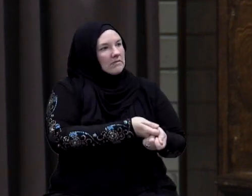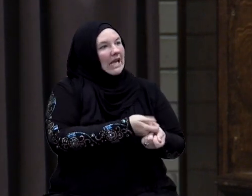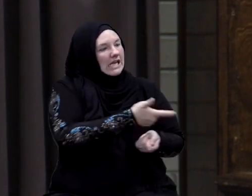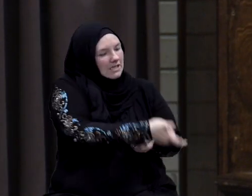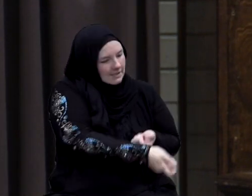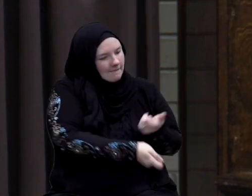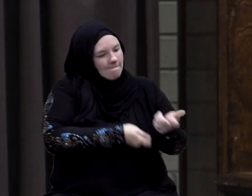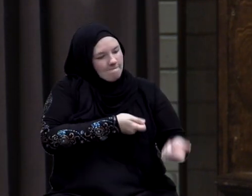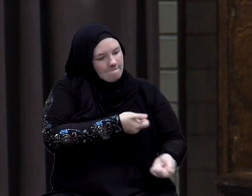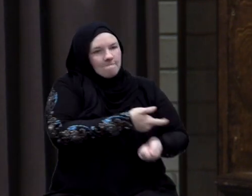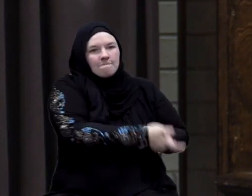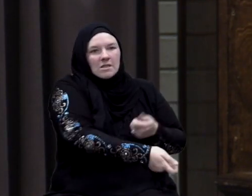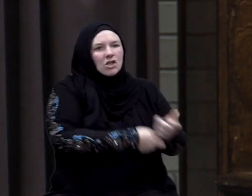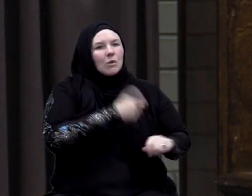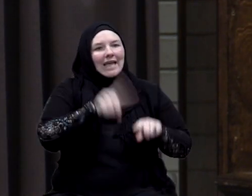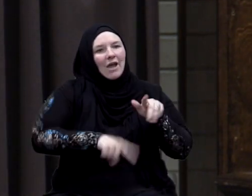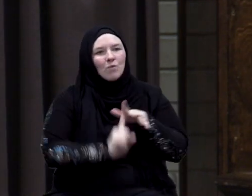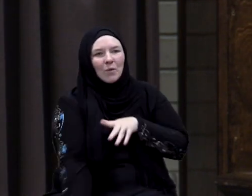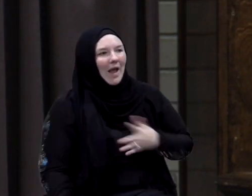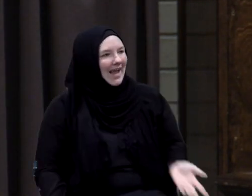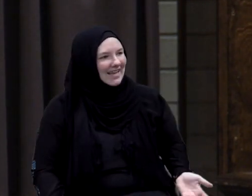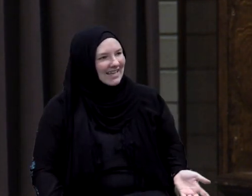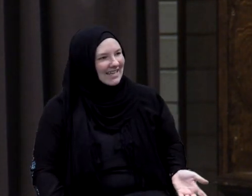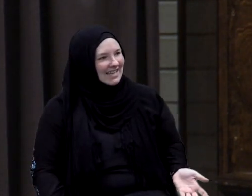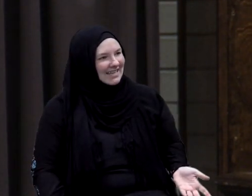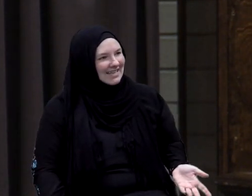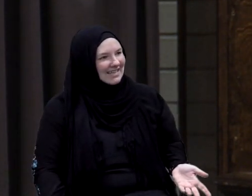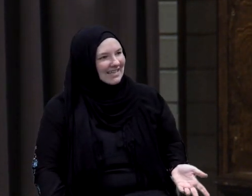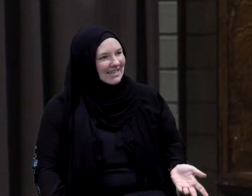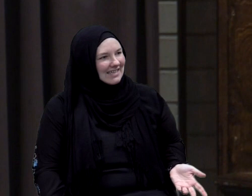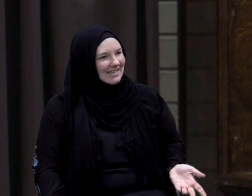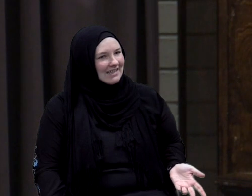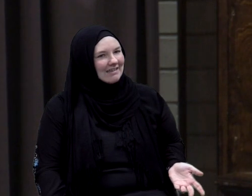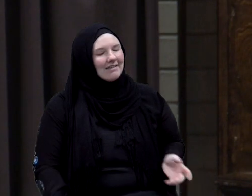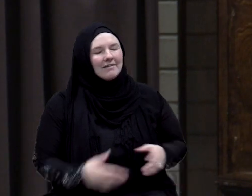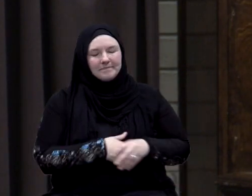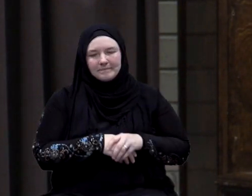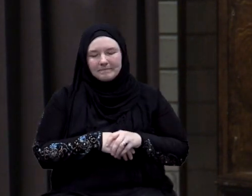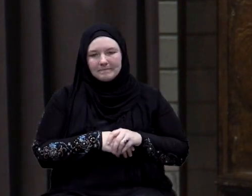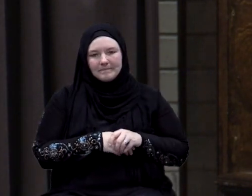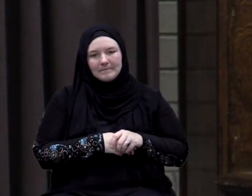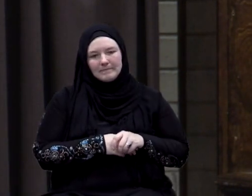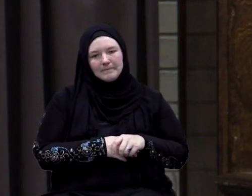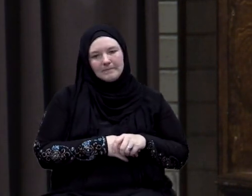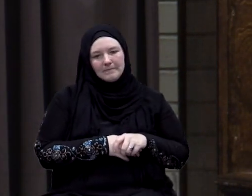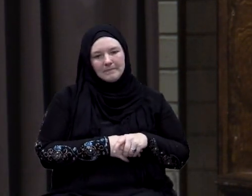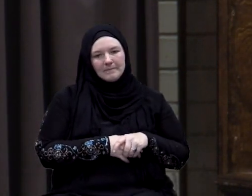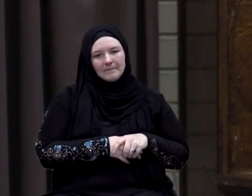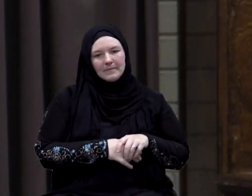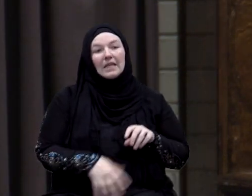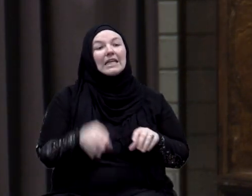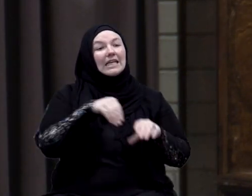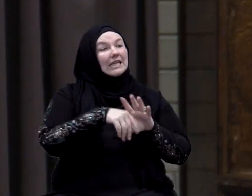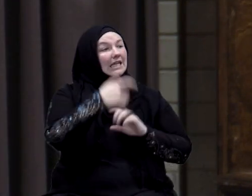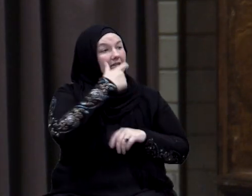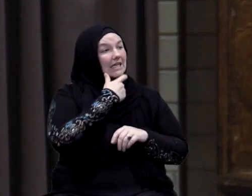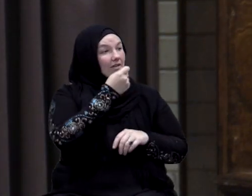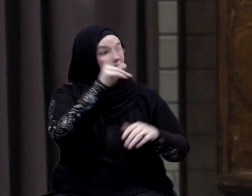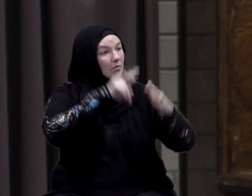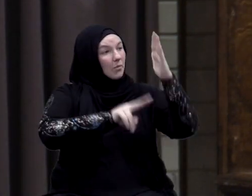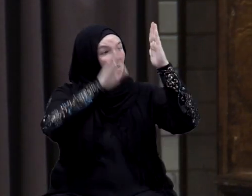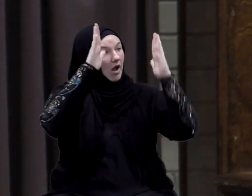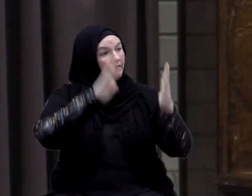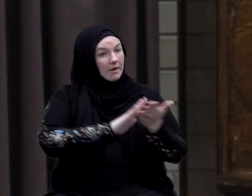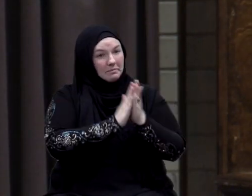controlling it. You can't run away. In the hadith of the Prophet sallallahu alaihi wasallam,